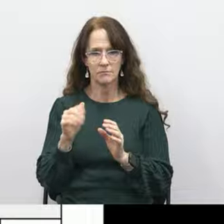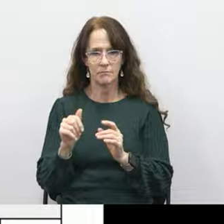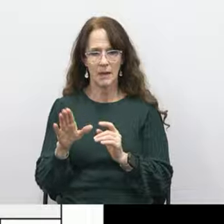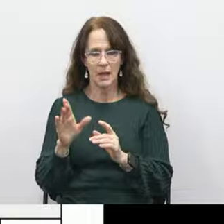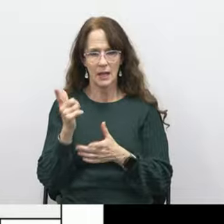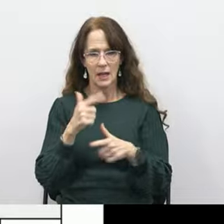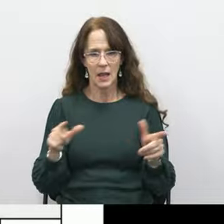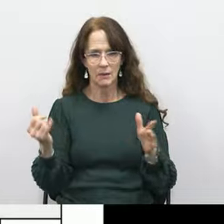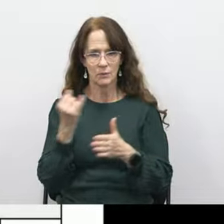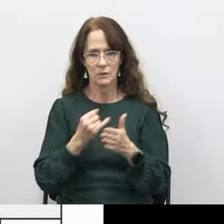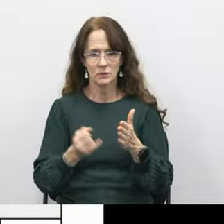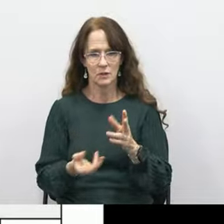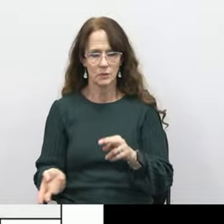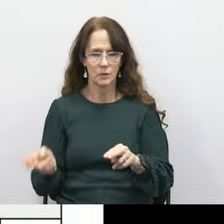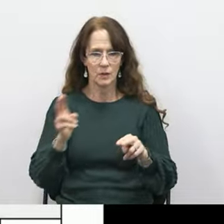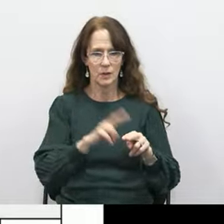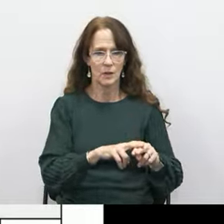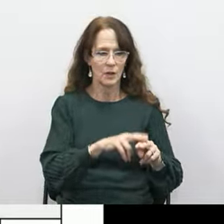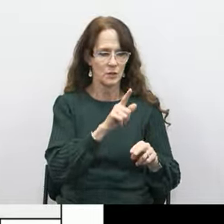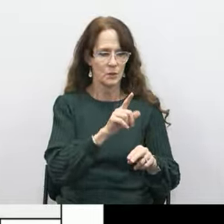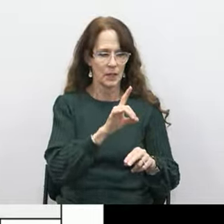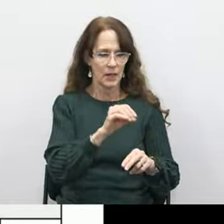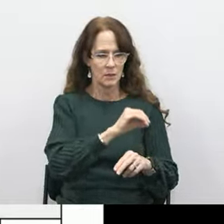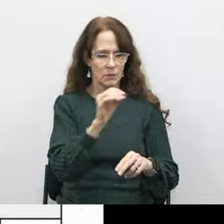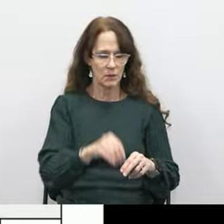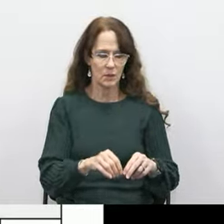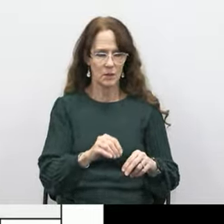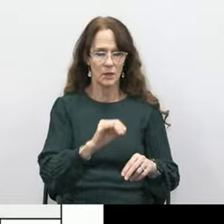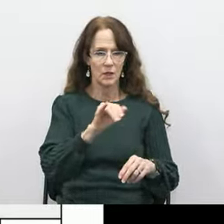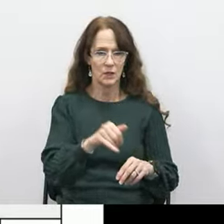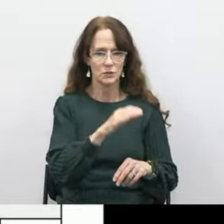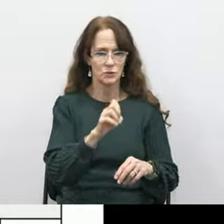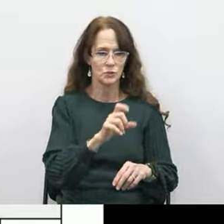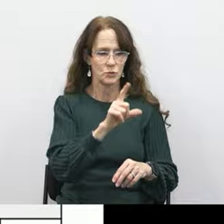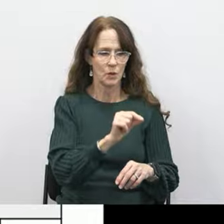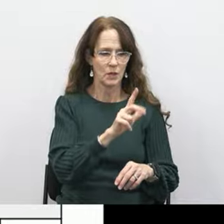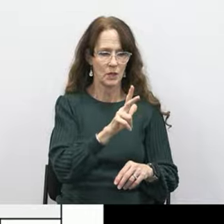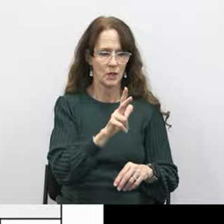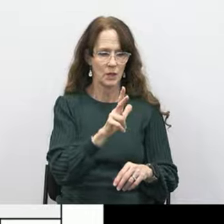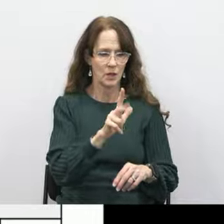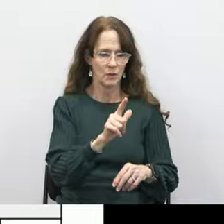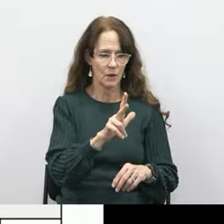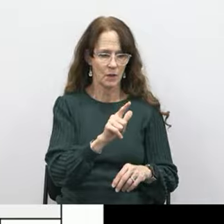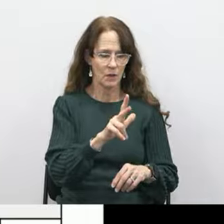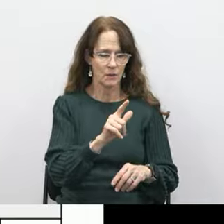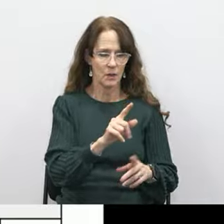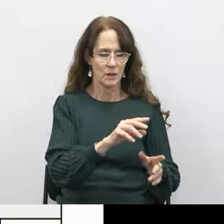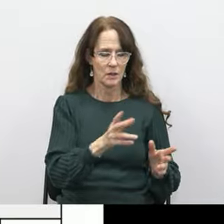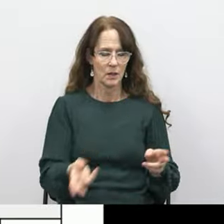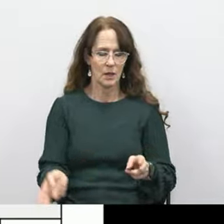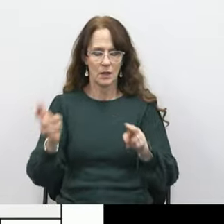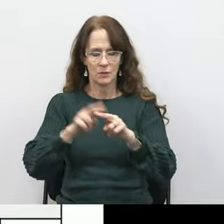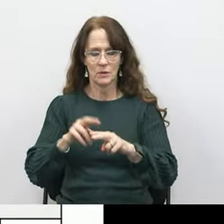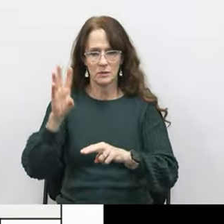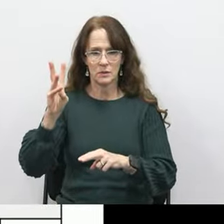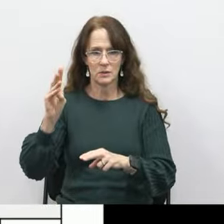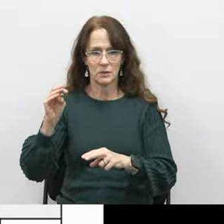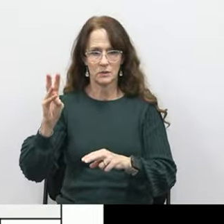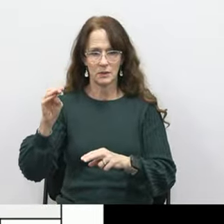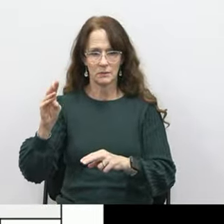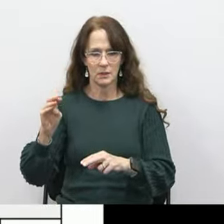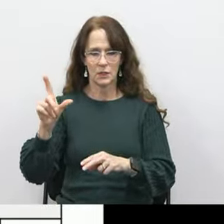Assessment will increase from 28% in June 2023 to 60% in June 2028. That's a